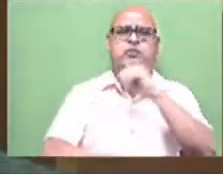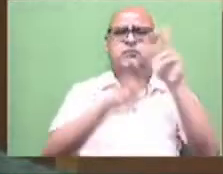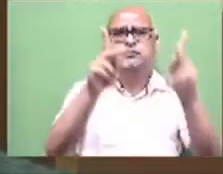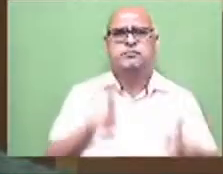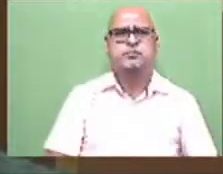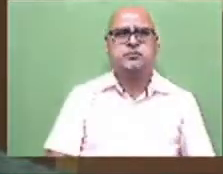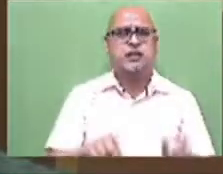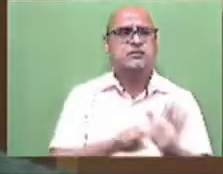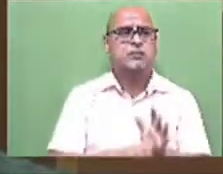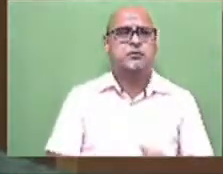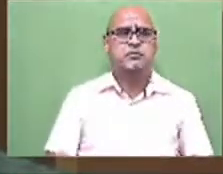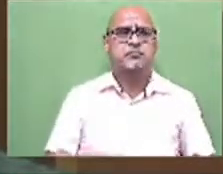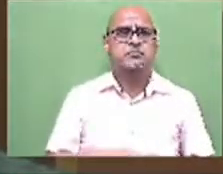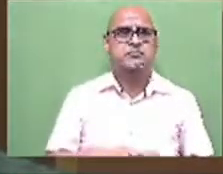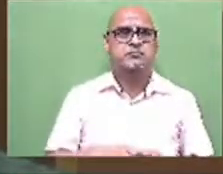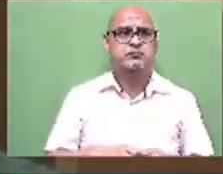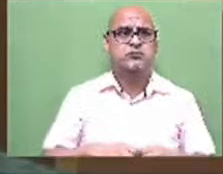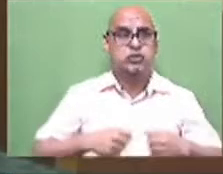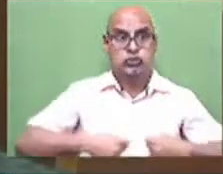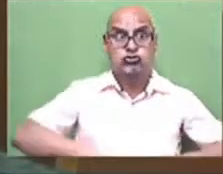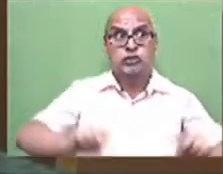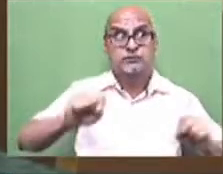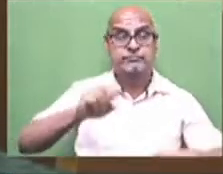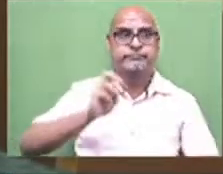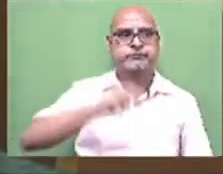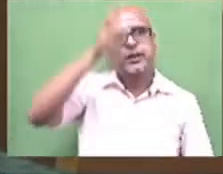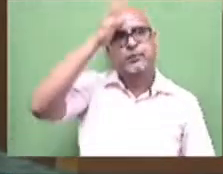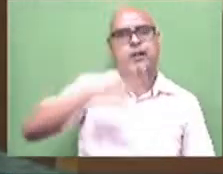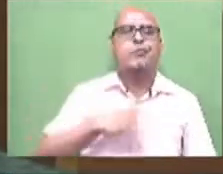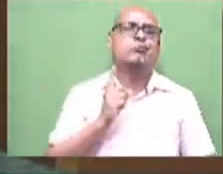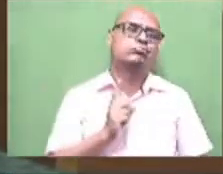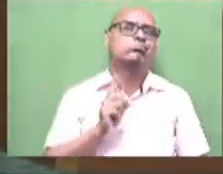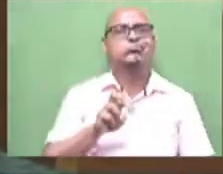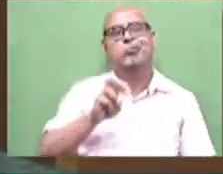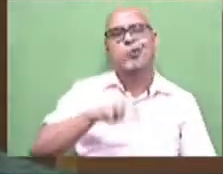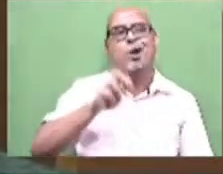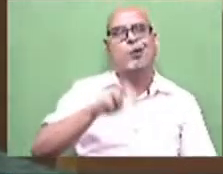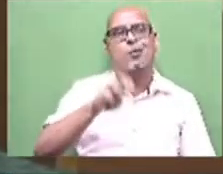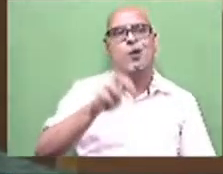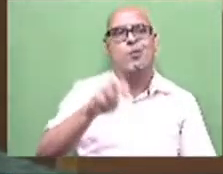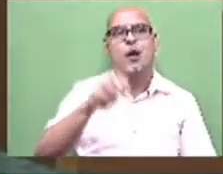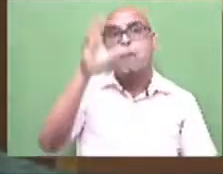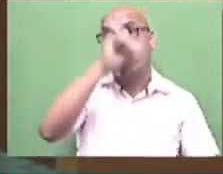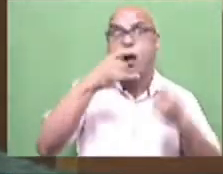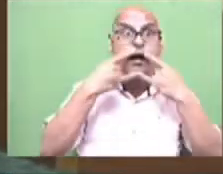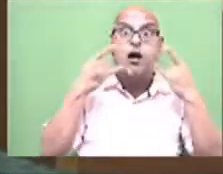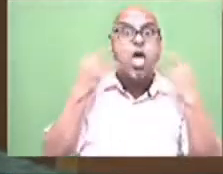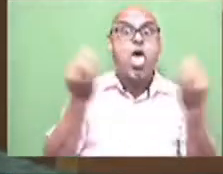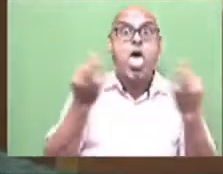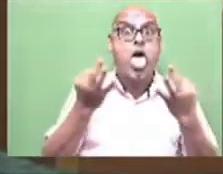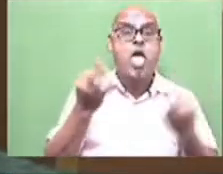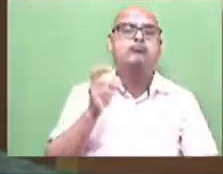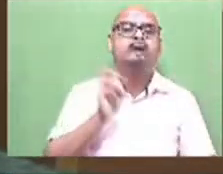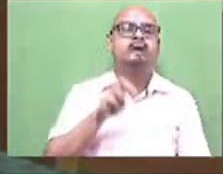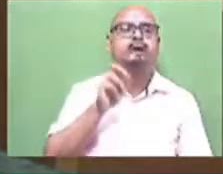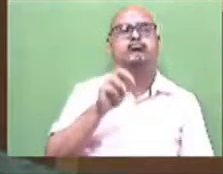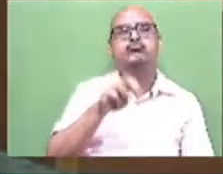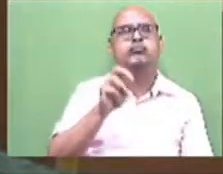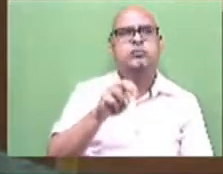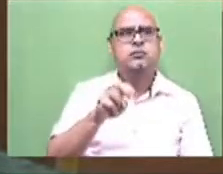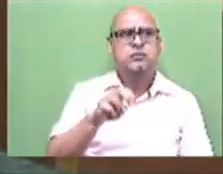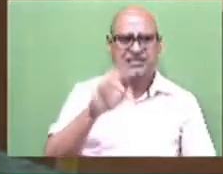fixed penalty? So I think these things need explanation. Or is it that somebody will report that somebody was not wearing a